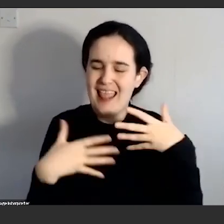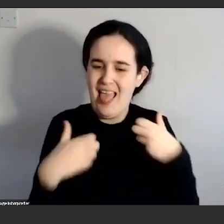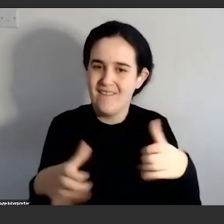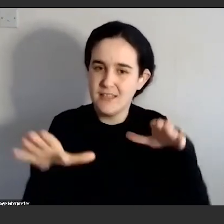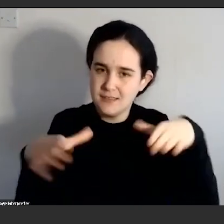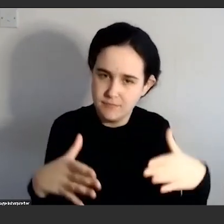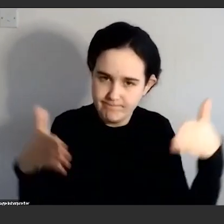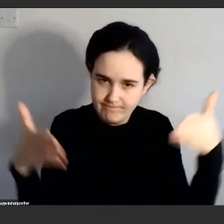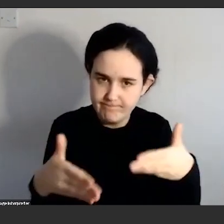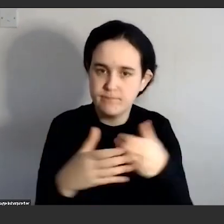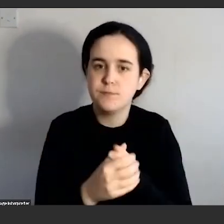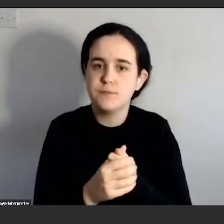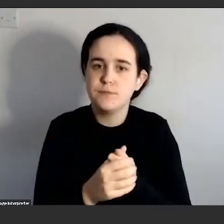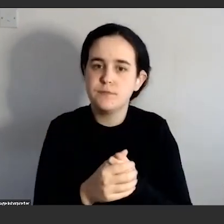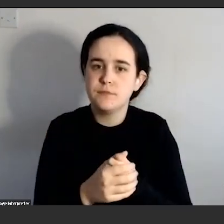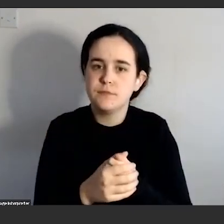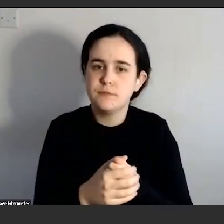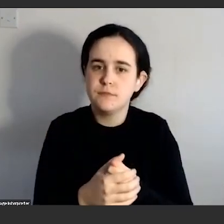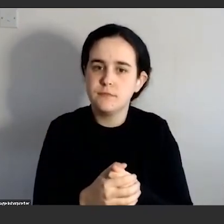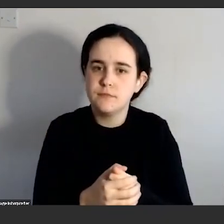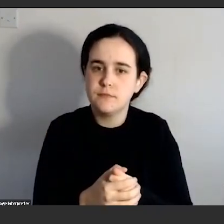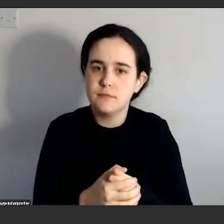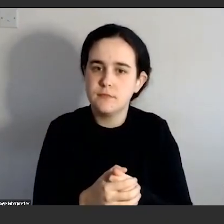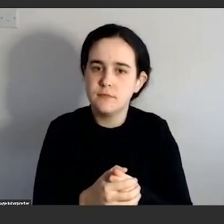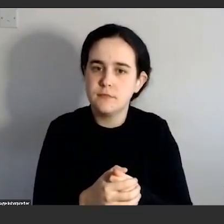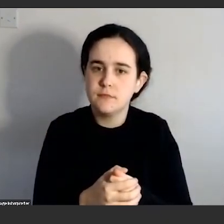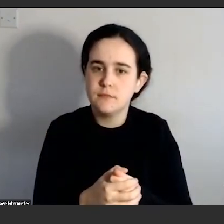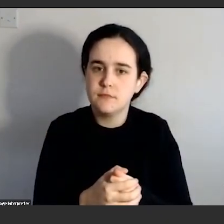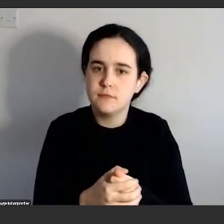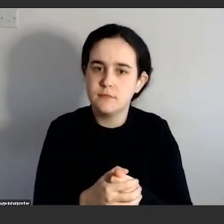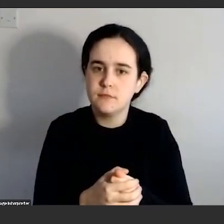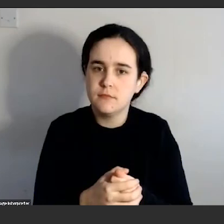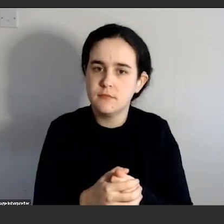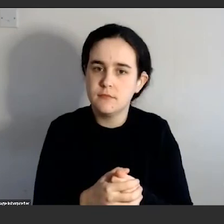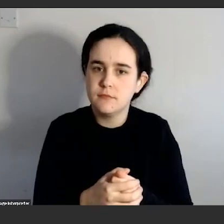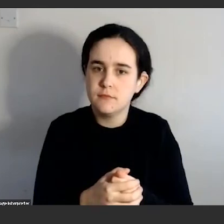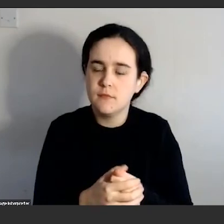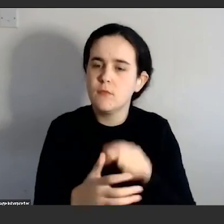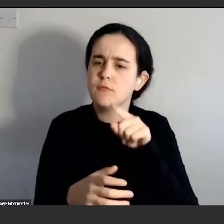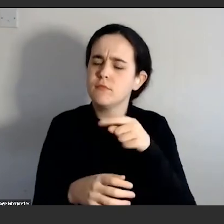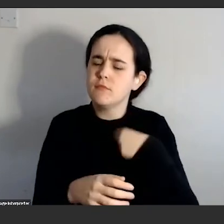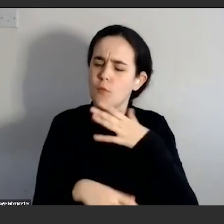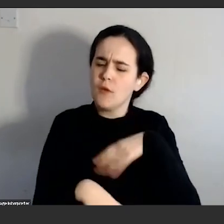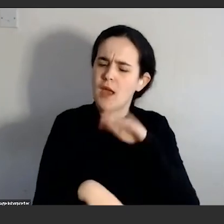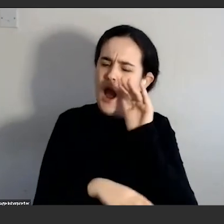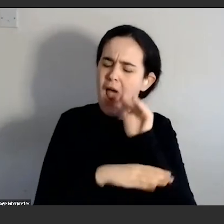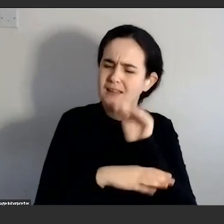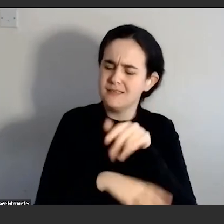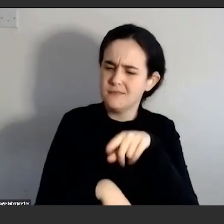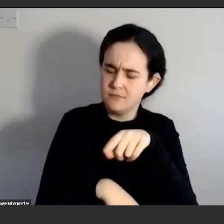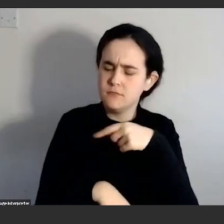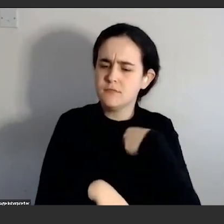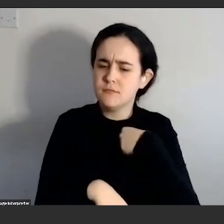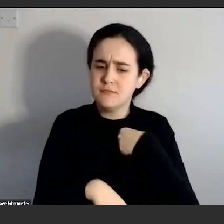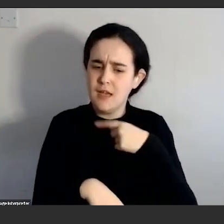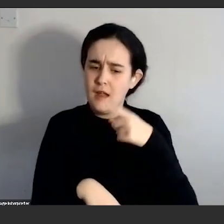think for UNICEF, our credo in UNICEF is that for every single child. And if you want to bring down all the health indicators